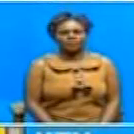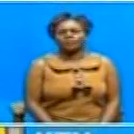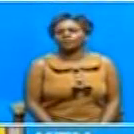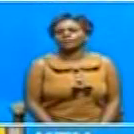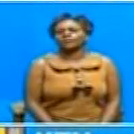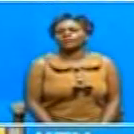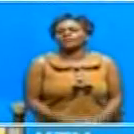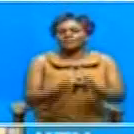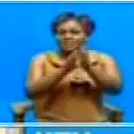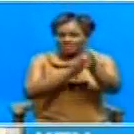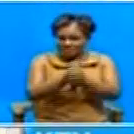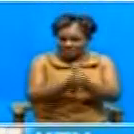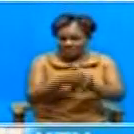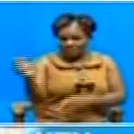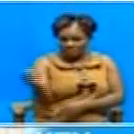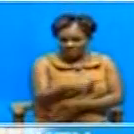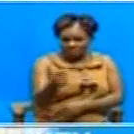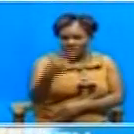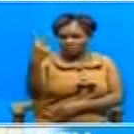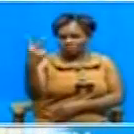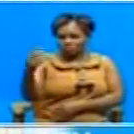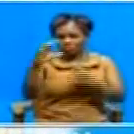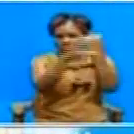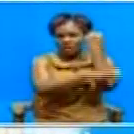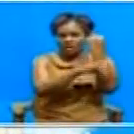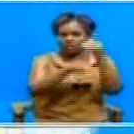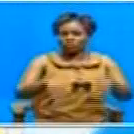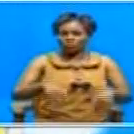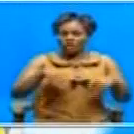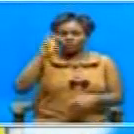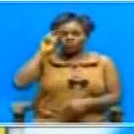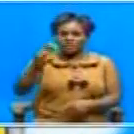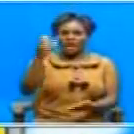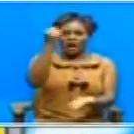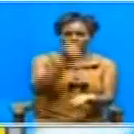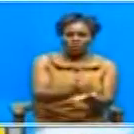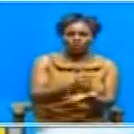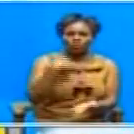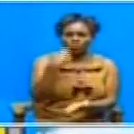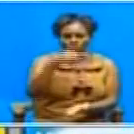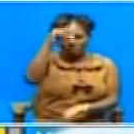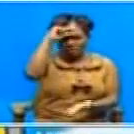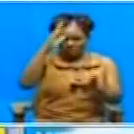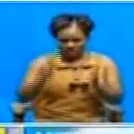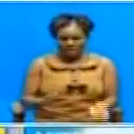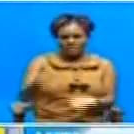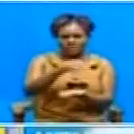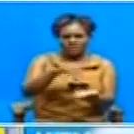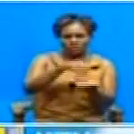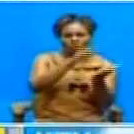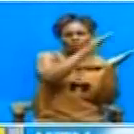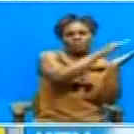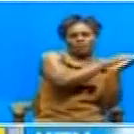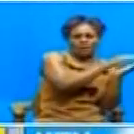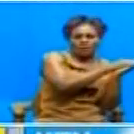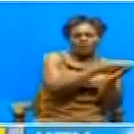It's been an interesting 2 months as the country waited to see who would be appointed the next governor of the Central Bank of Kenya. It